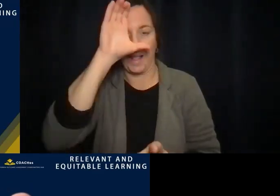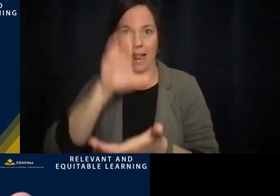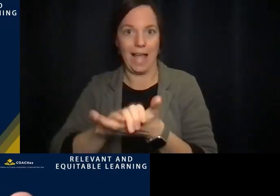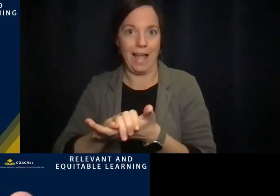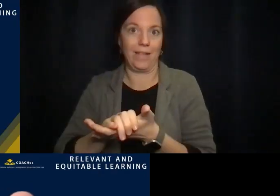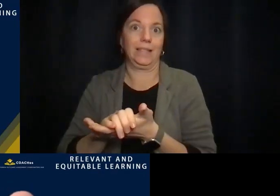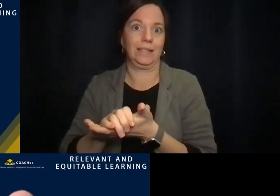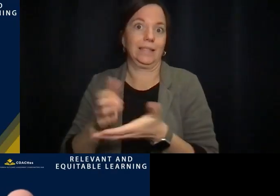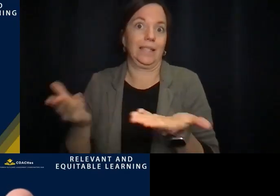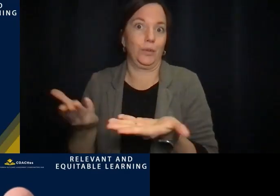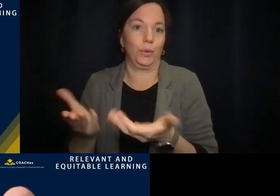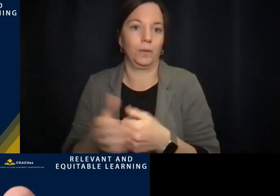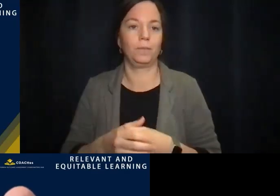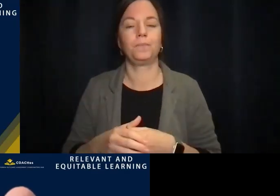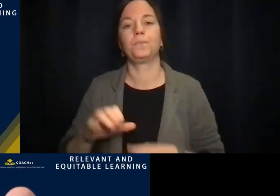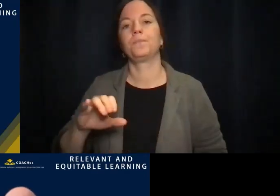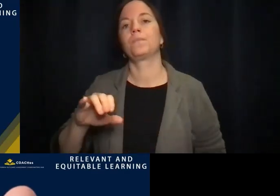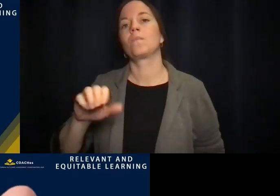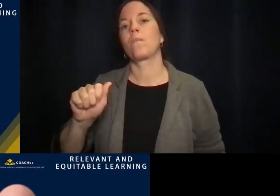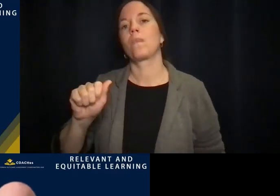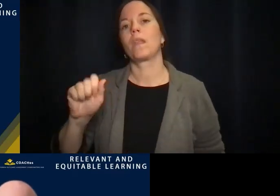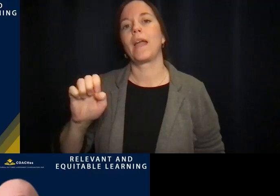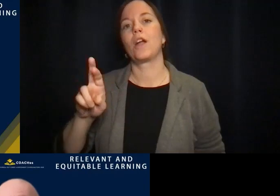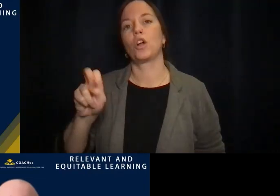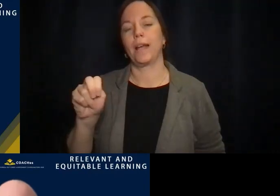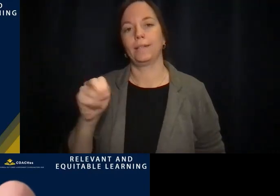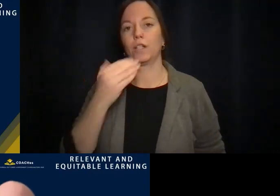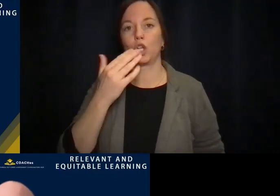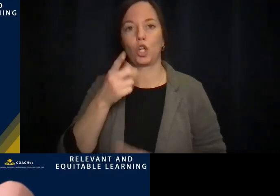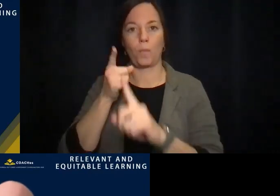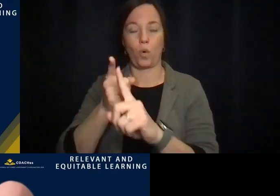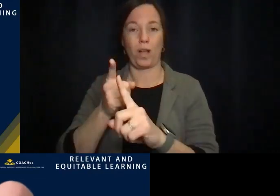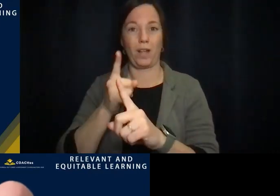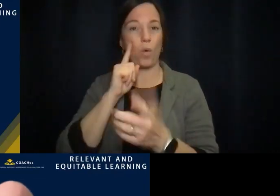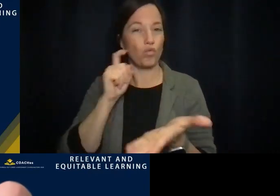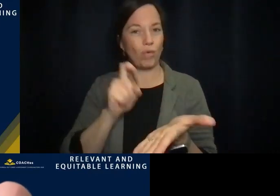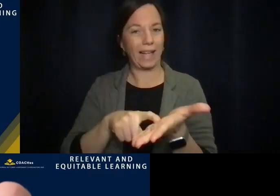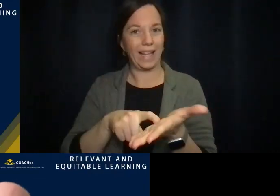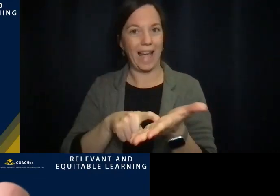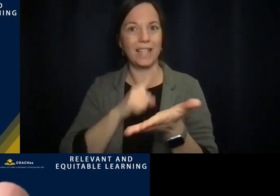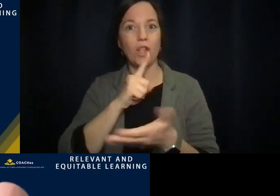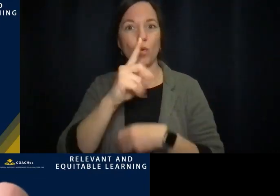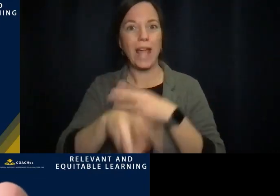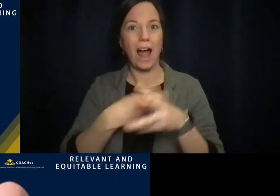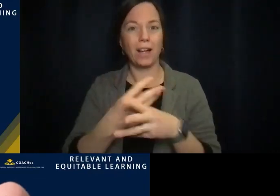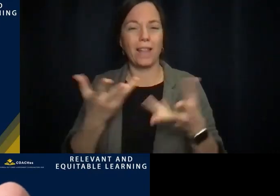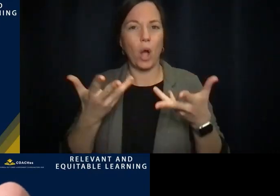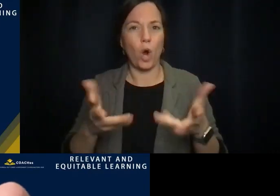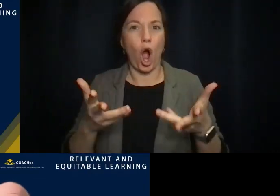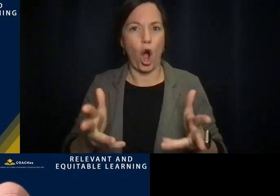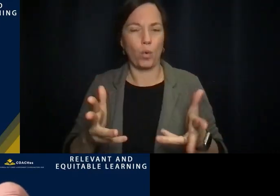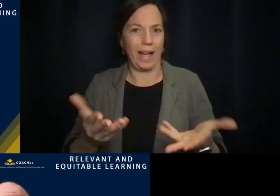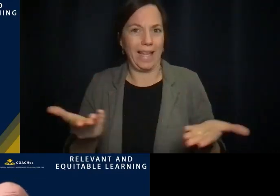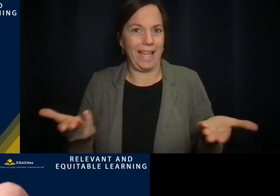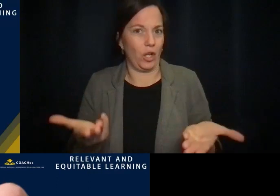No, I think that's a really good point, is recognizing the realities by which we're living in. Because artificial intelligence, like you said,